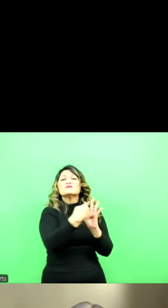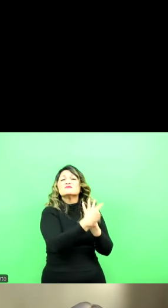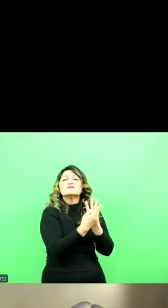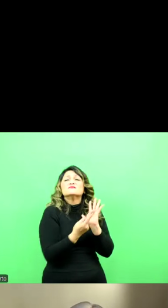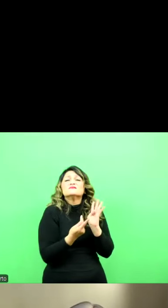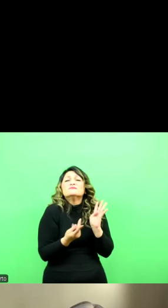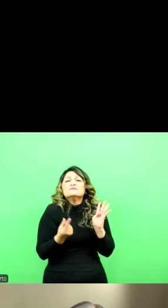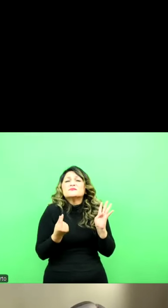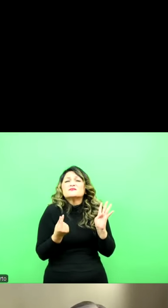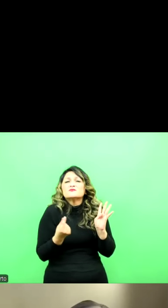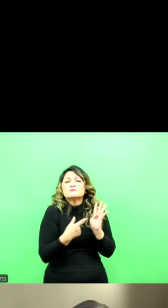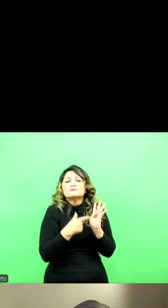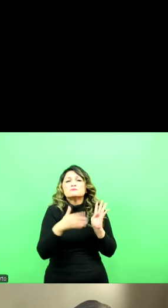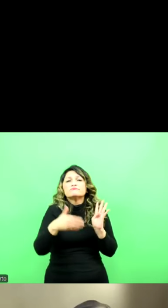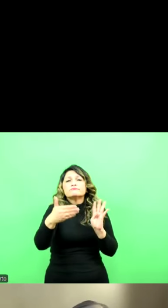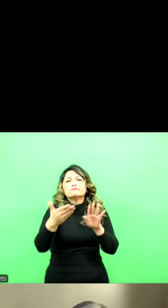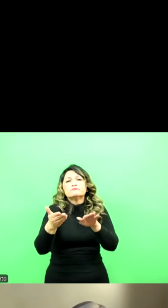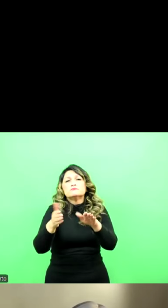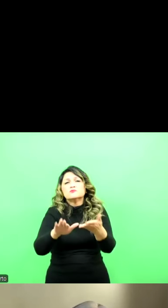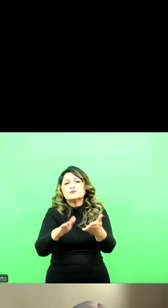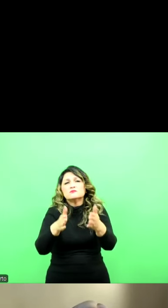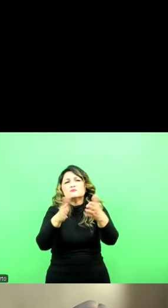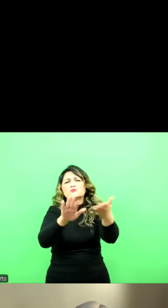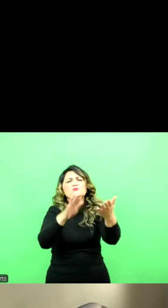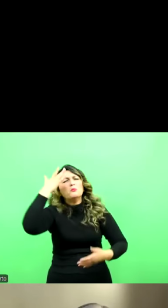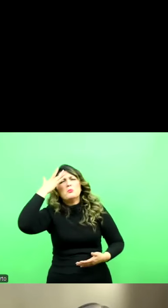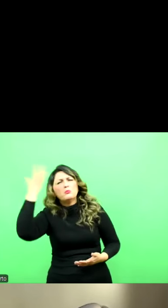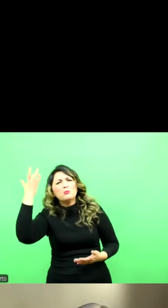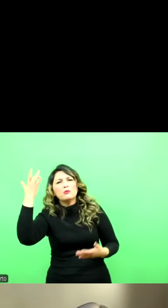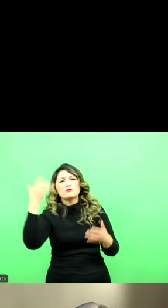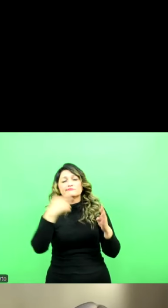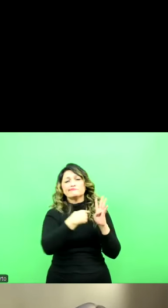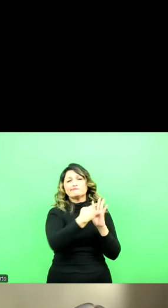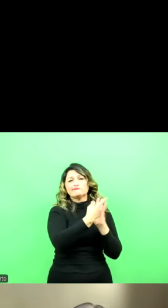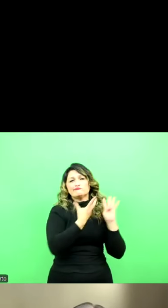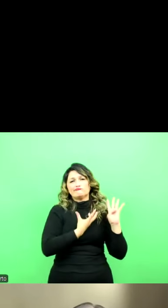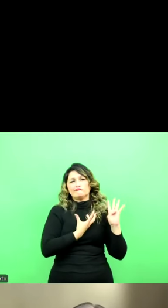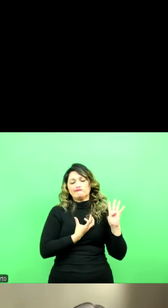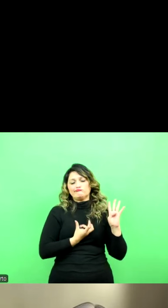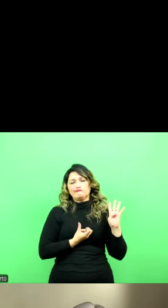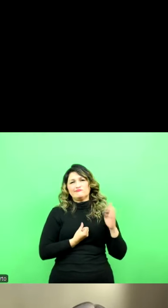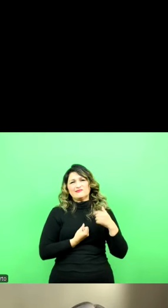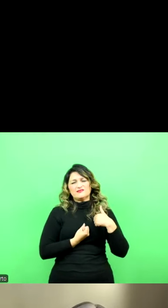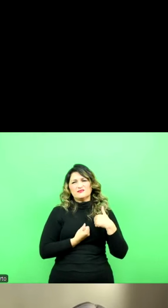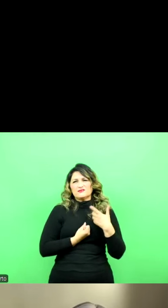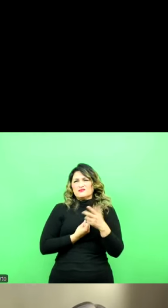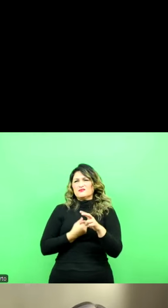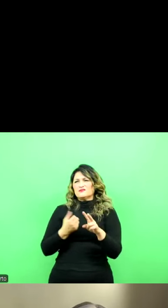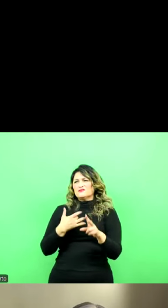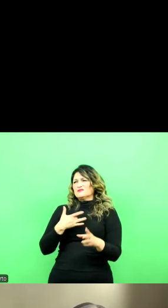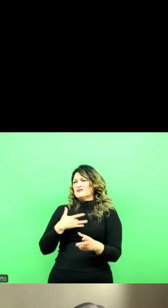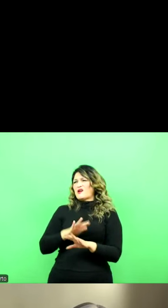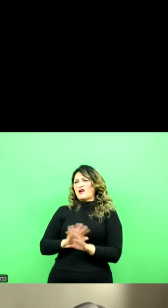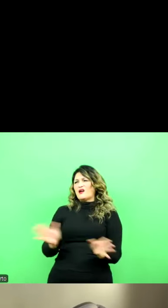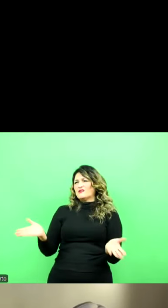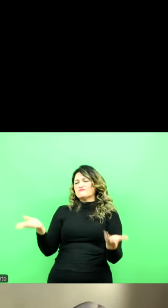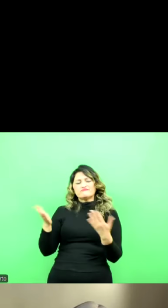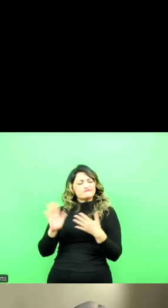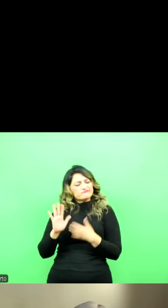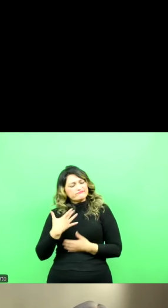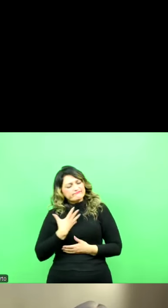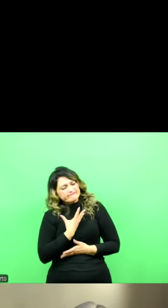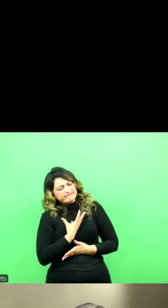of older persons in the populations. They face challenges in processing and acting on risk and warning